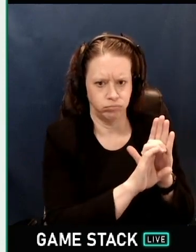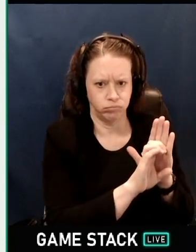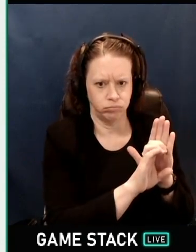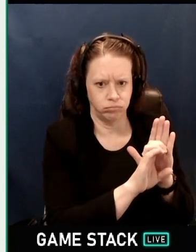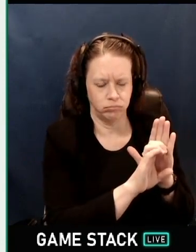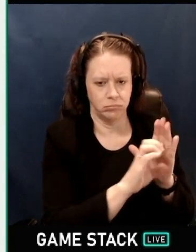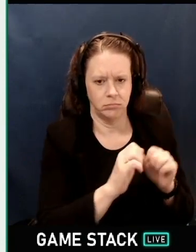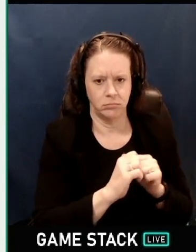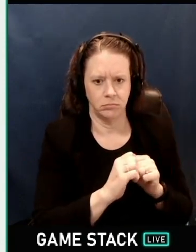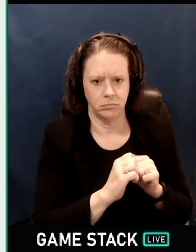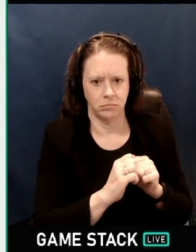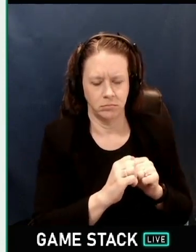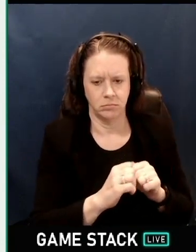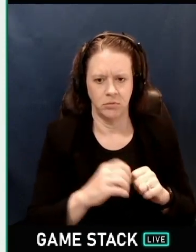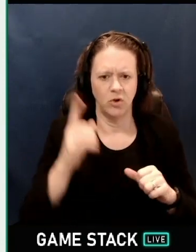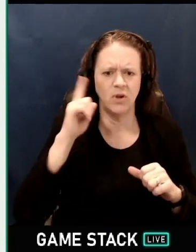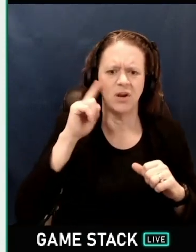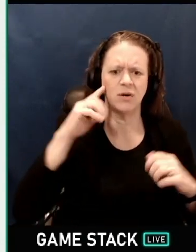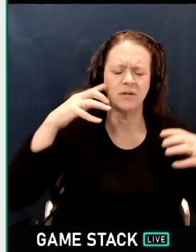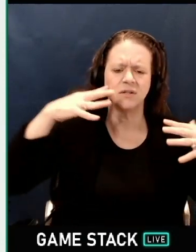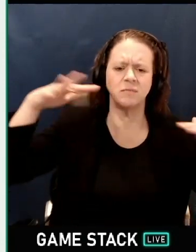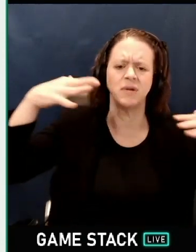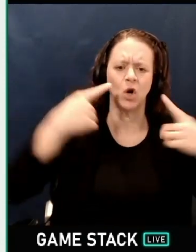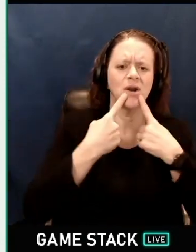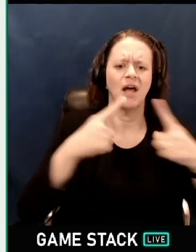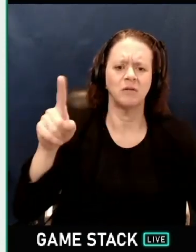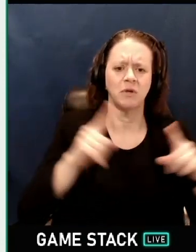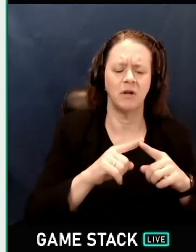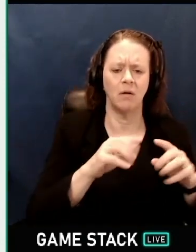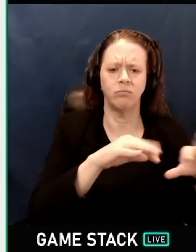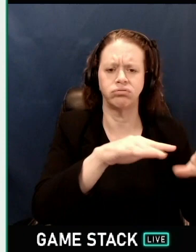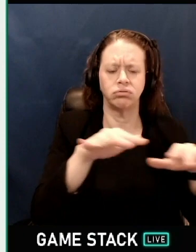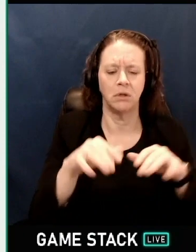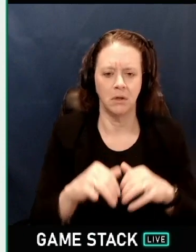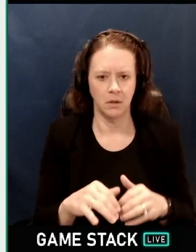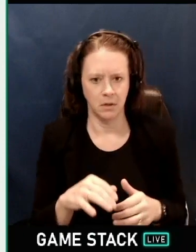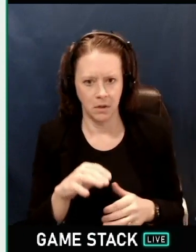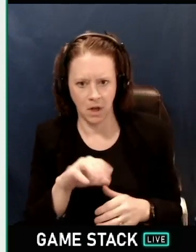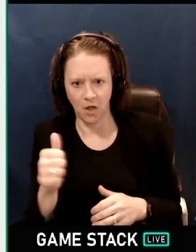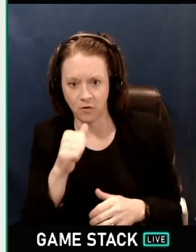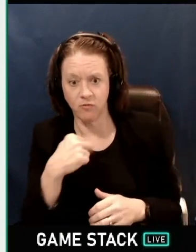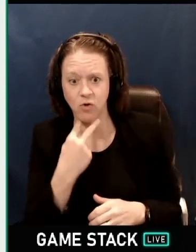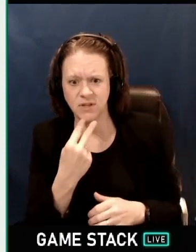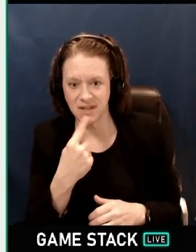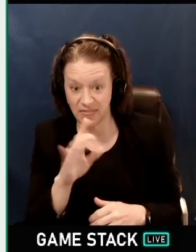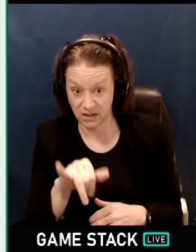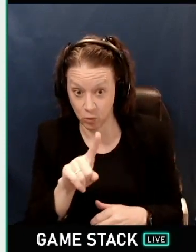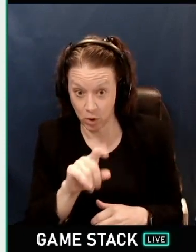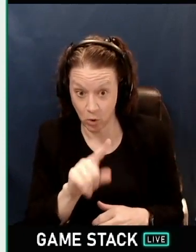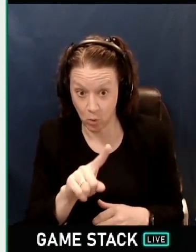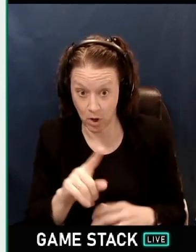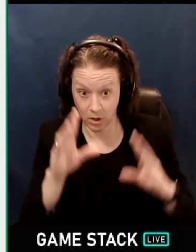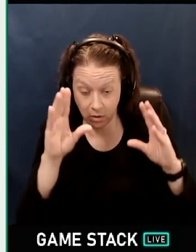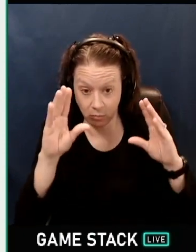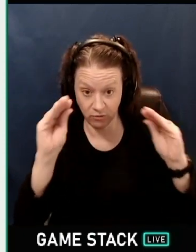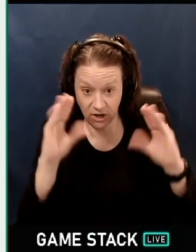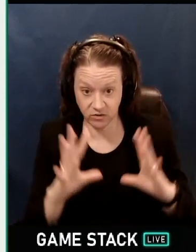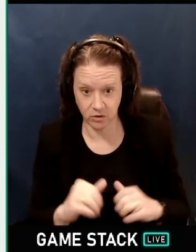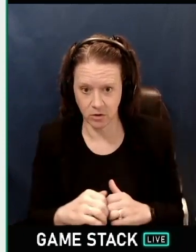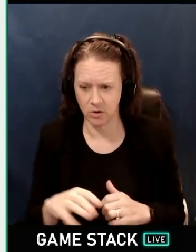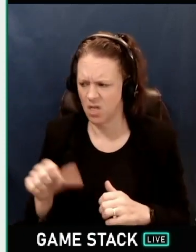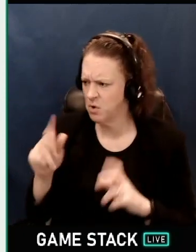Surface temperatures are rising so much we're shriveling up topside. That's 101, Professor. What's that? You have something to say here? No,